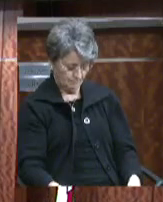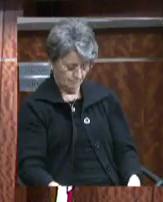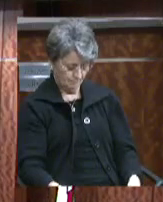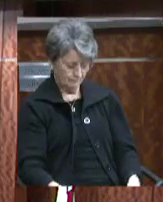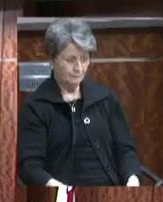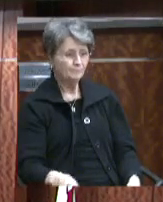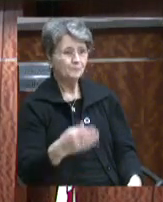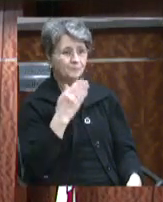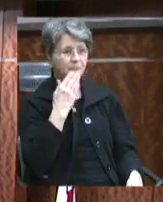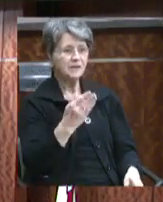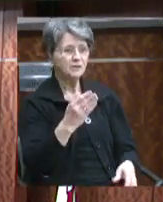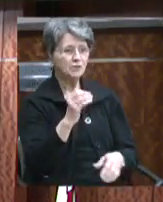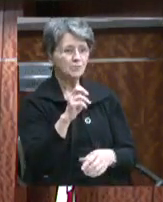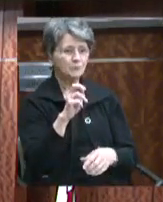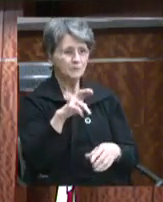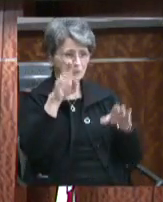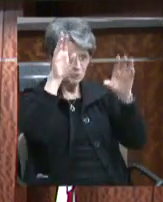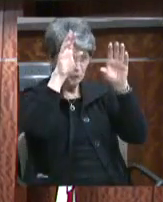Thank you, Mr. President.